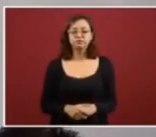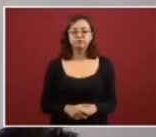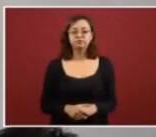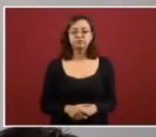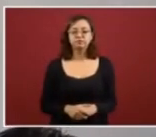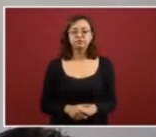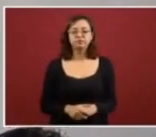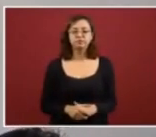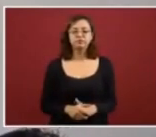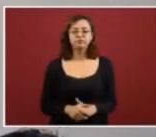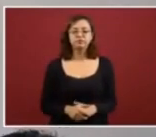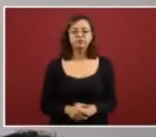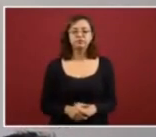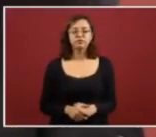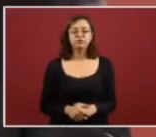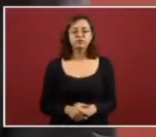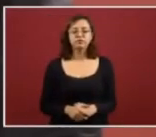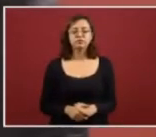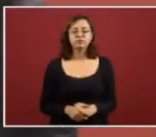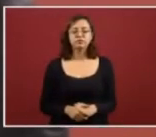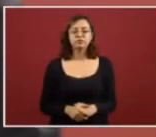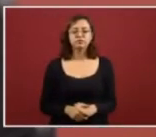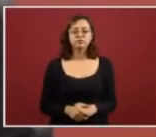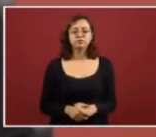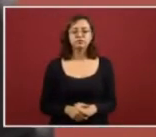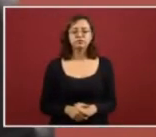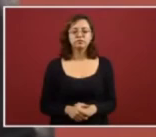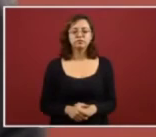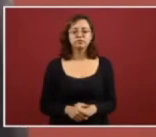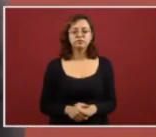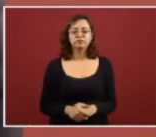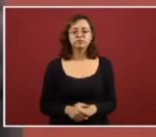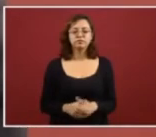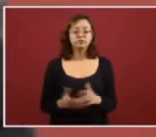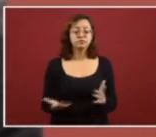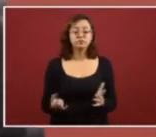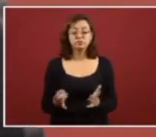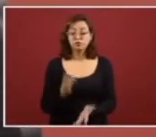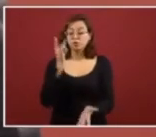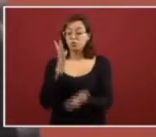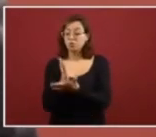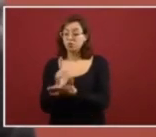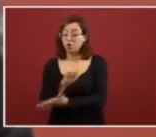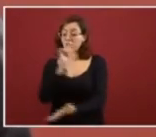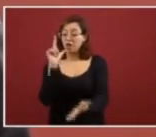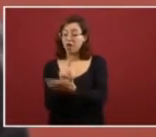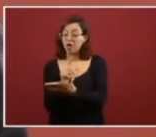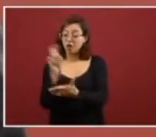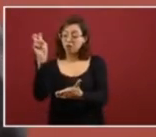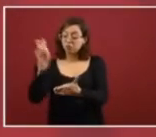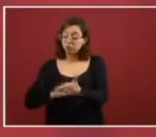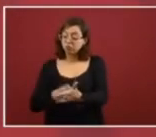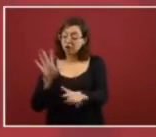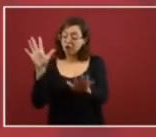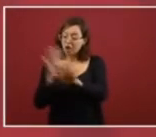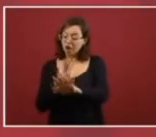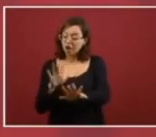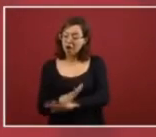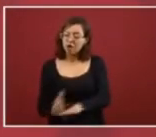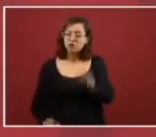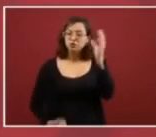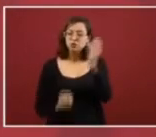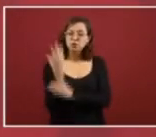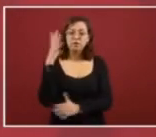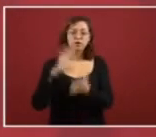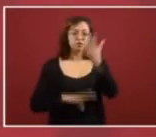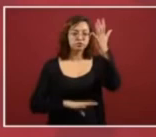it's not just el cambio, a change al marco legal, to the legal margins, lo que yo llamo la nueva constitución,